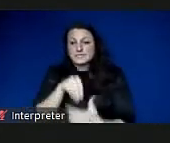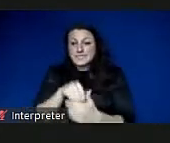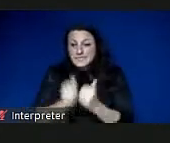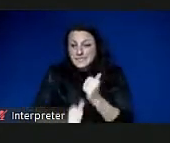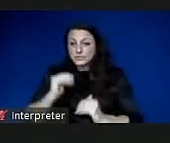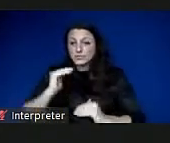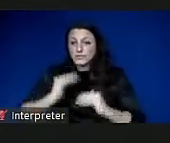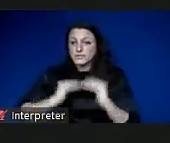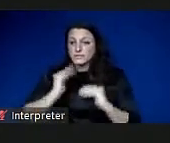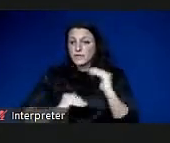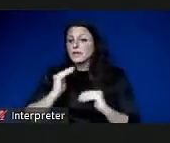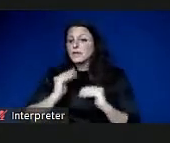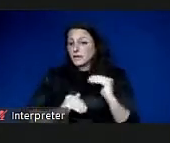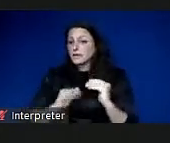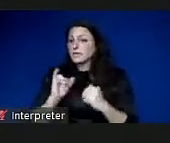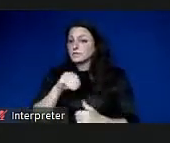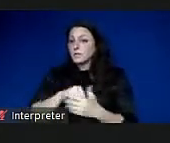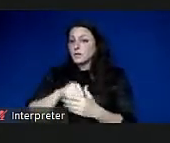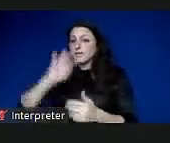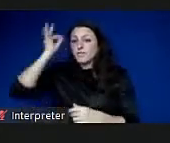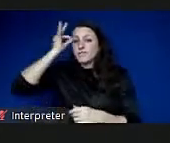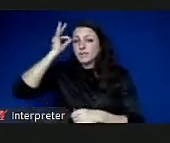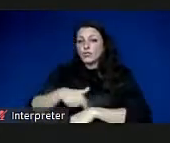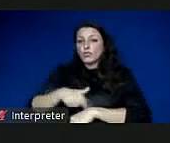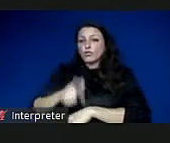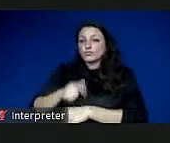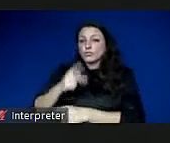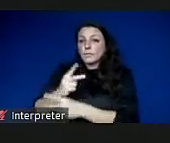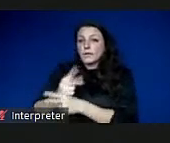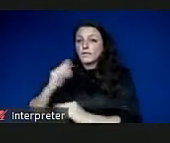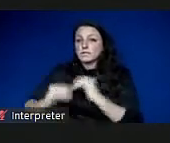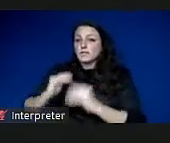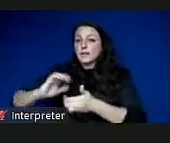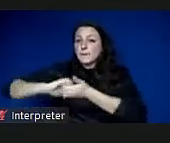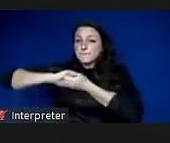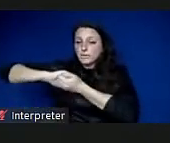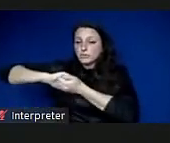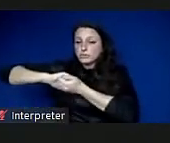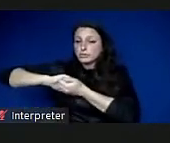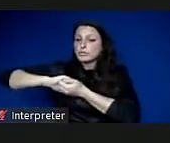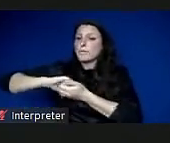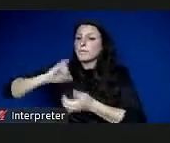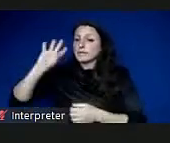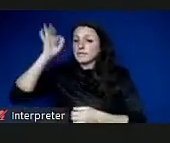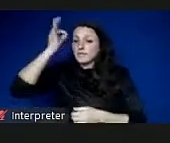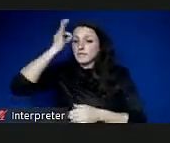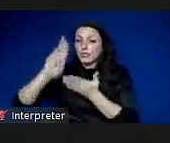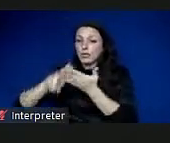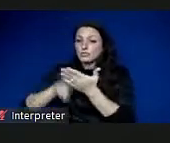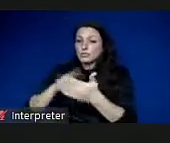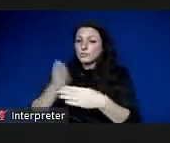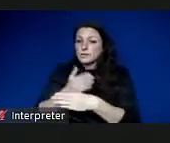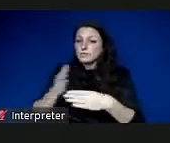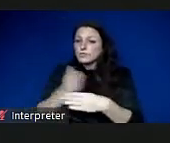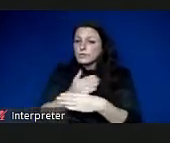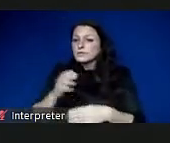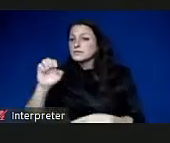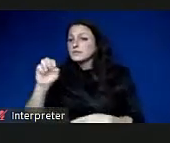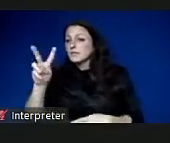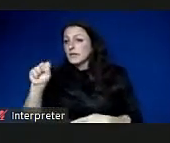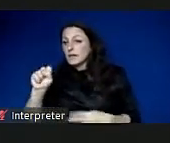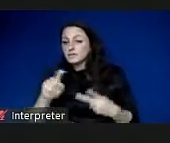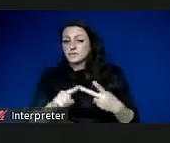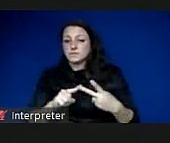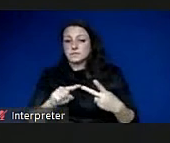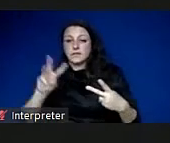has been part of the federal long-term care facility partnership, which is a federal contract between CVS and Walgreens.